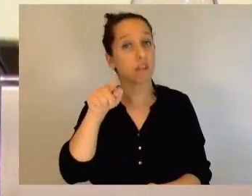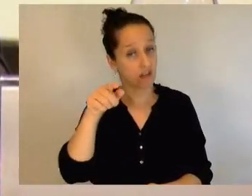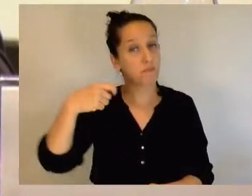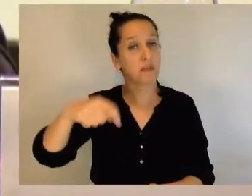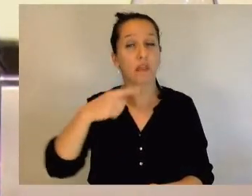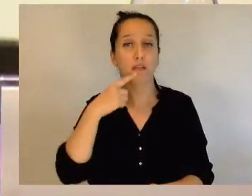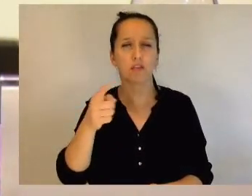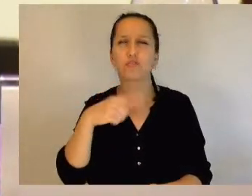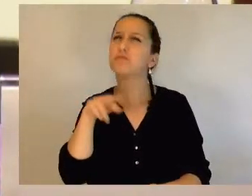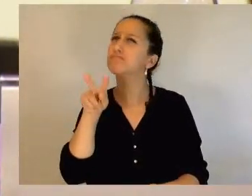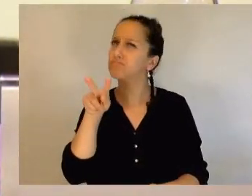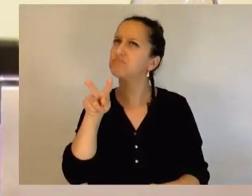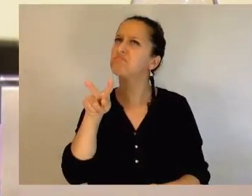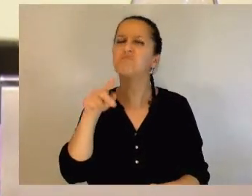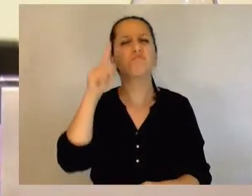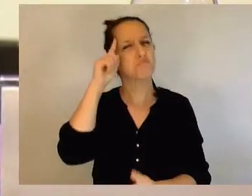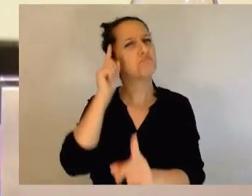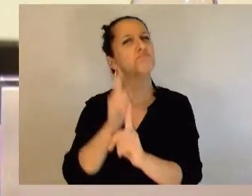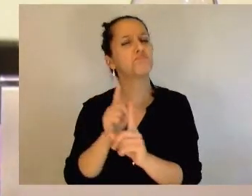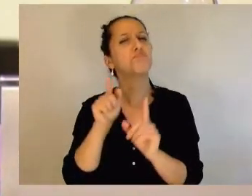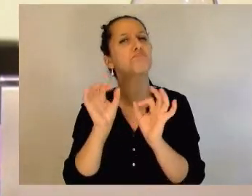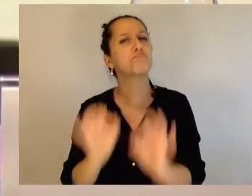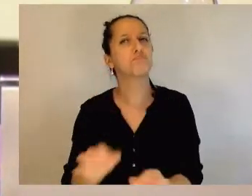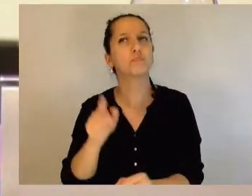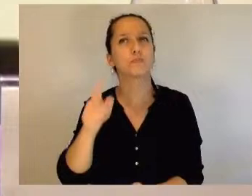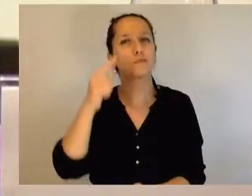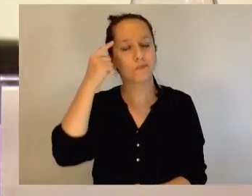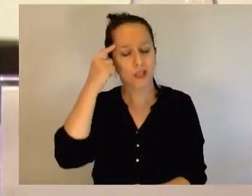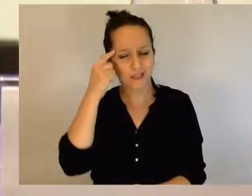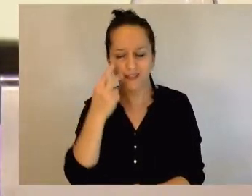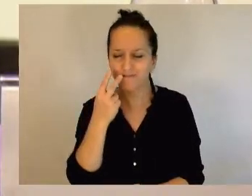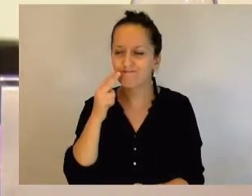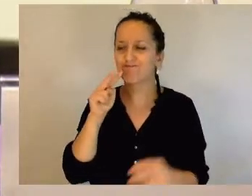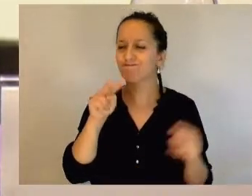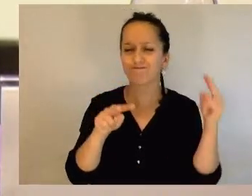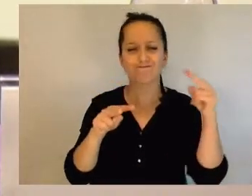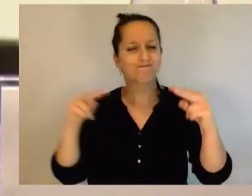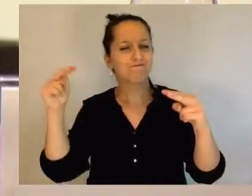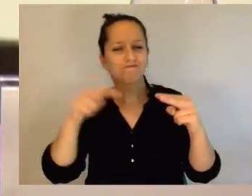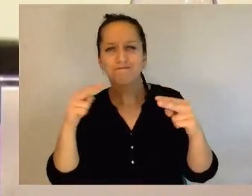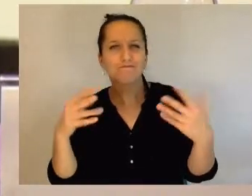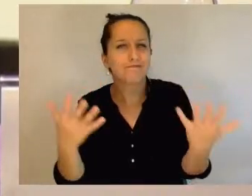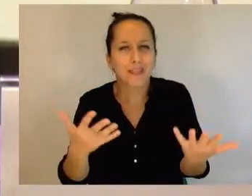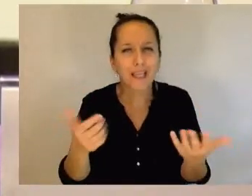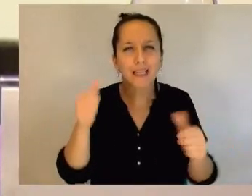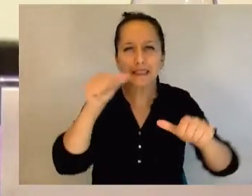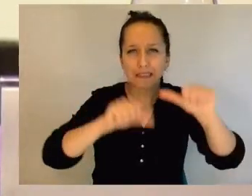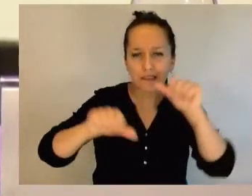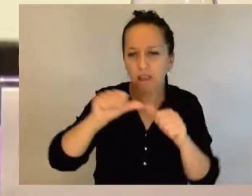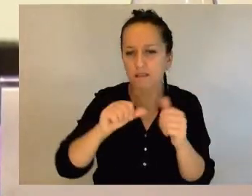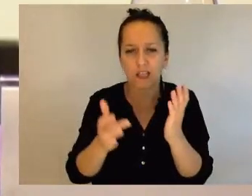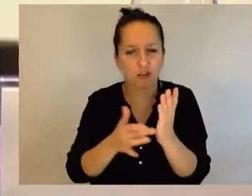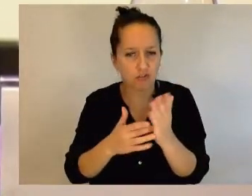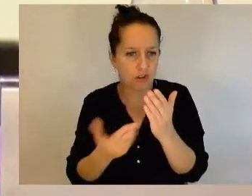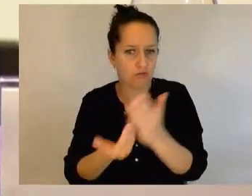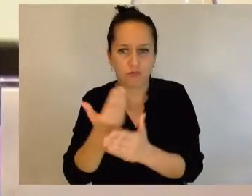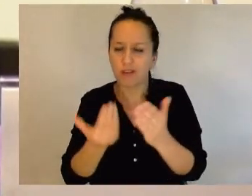need to take his words seriously. We need to rethink and find a new perspective for science, technology, and